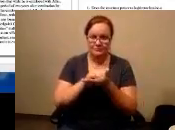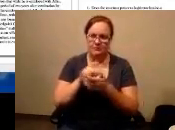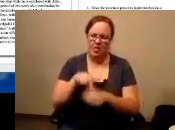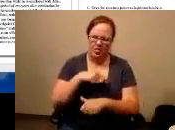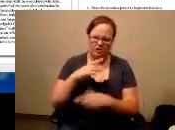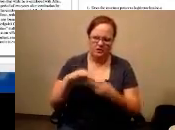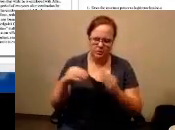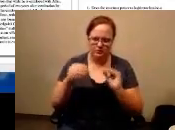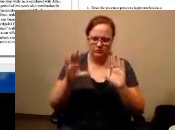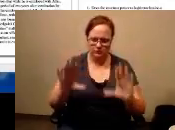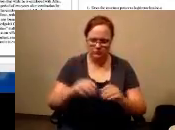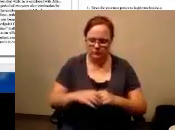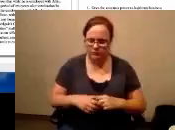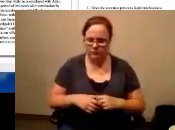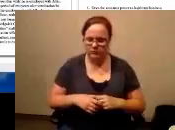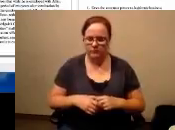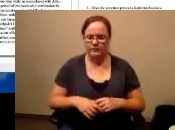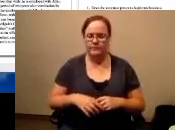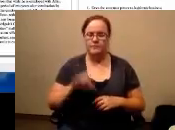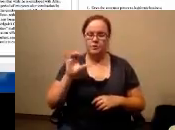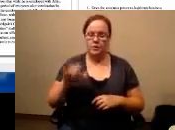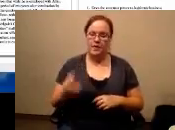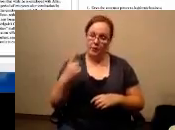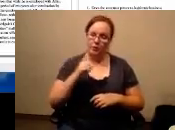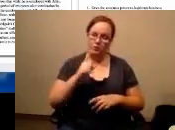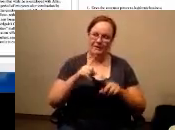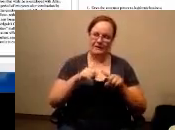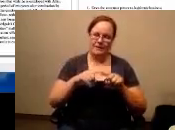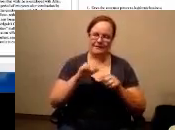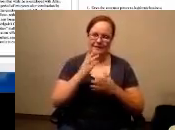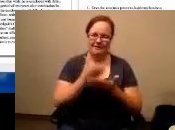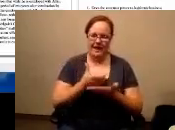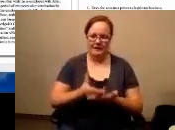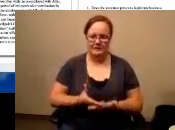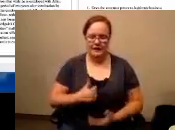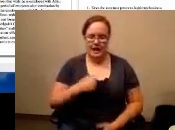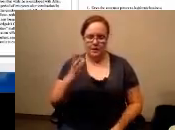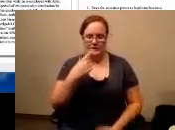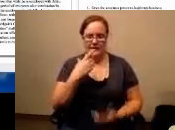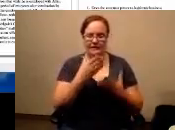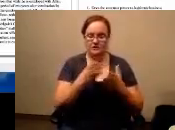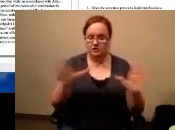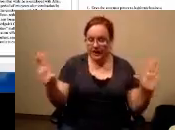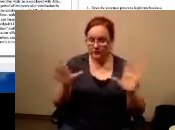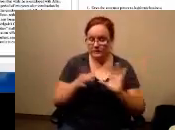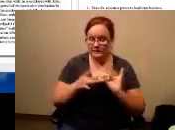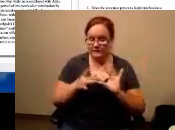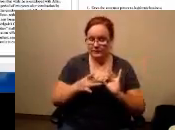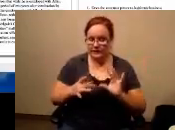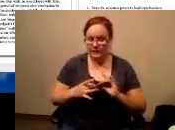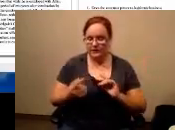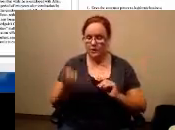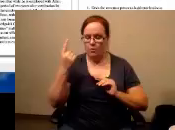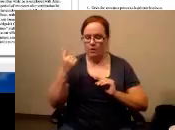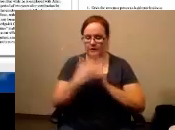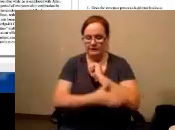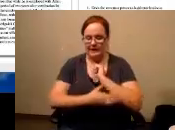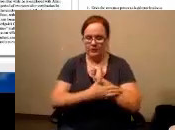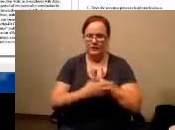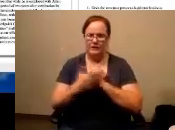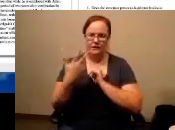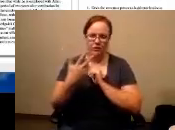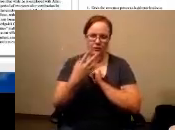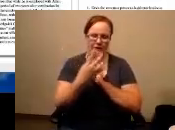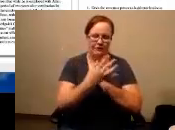story. So that one, it really depends on the facts. I would say that generally speaking, 1 county, 3 or 4